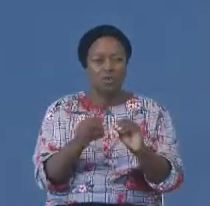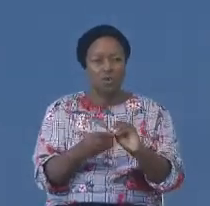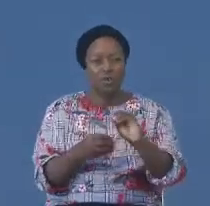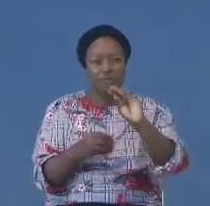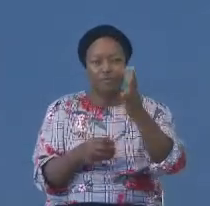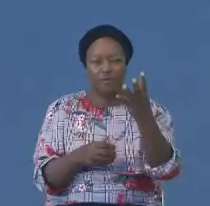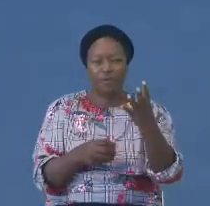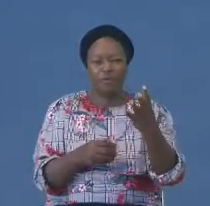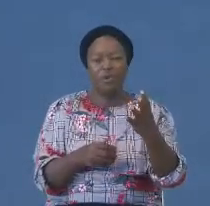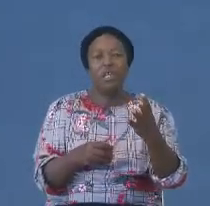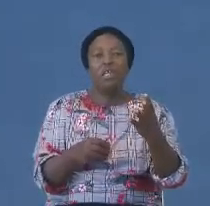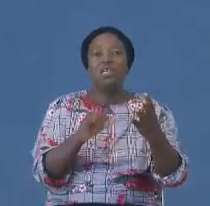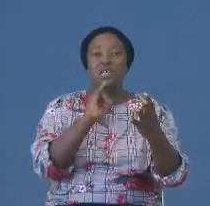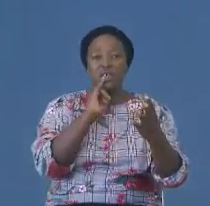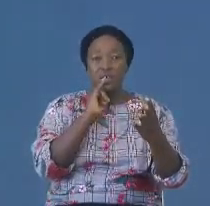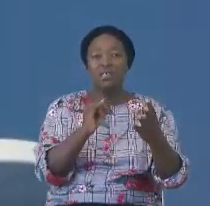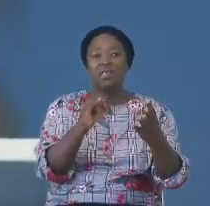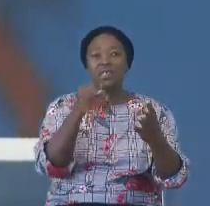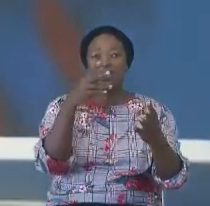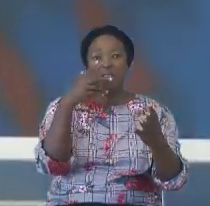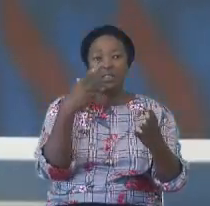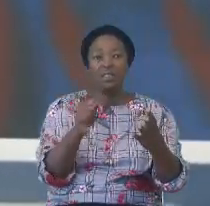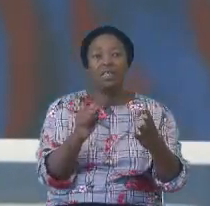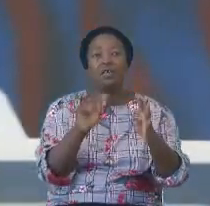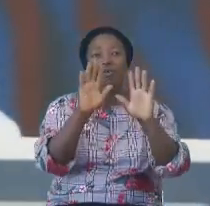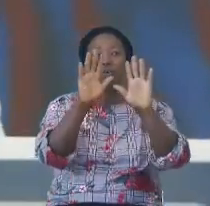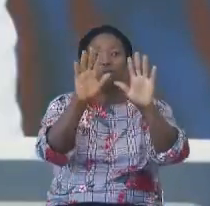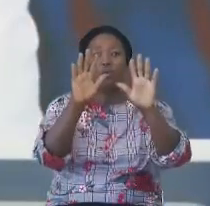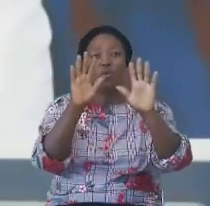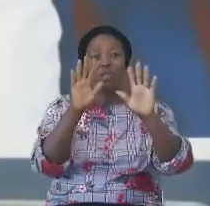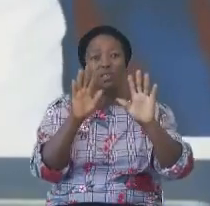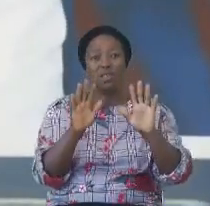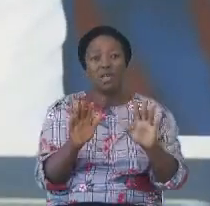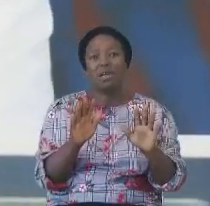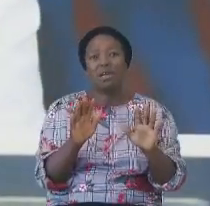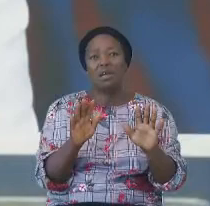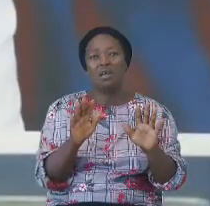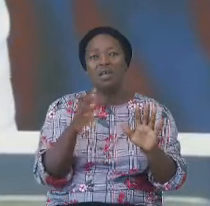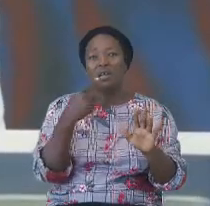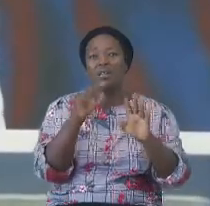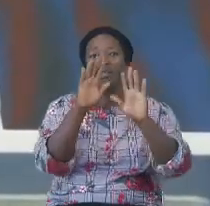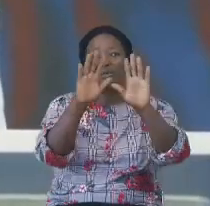worst of sinners. Number 4 is